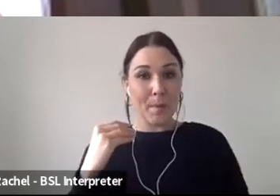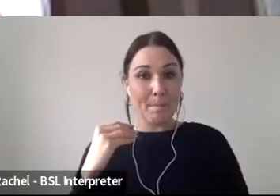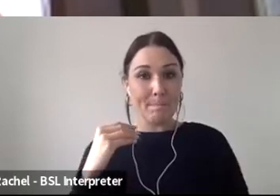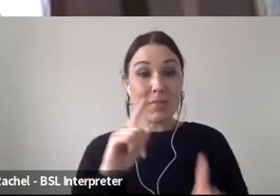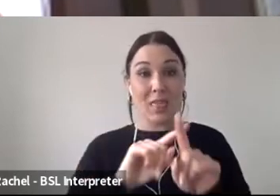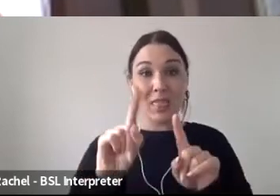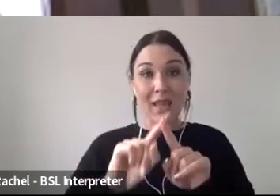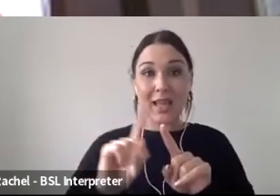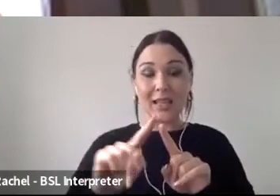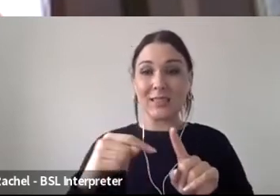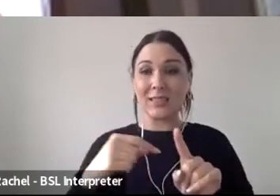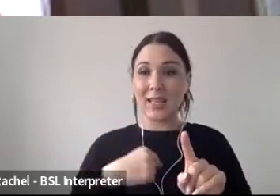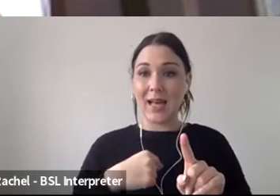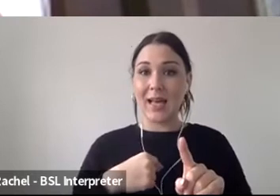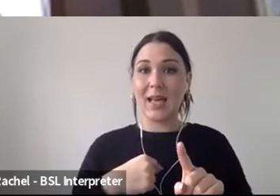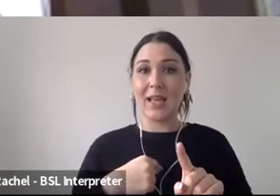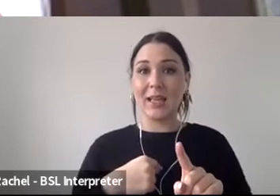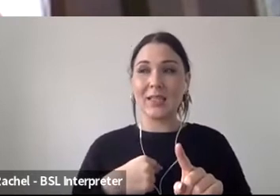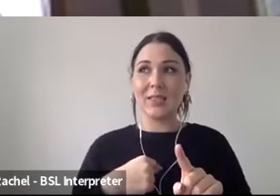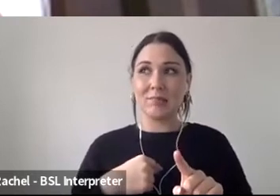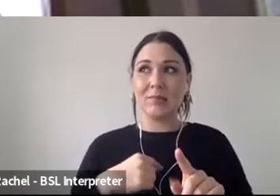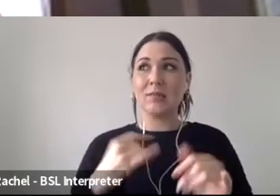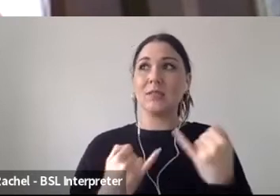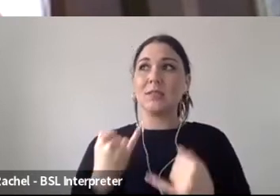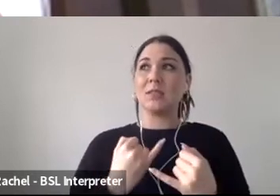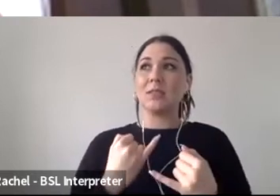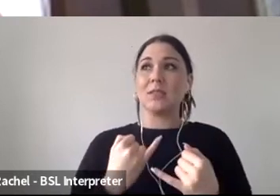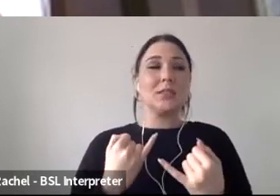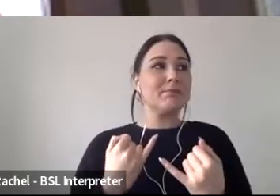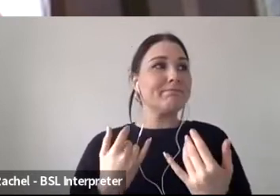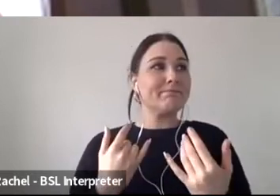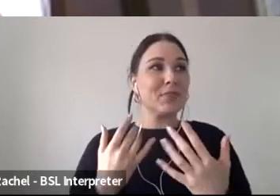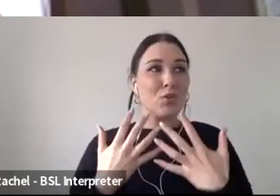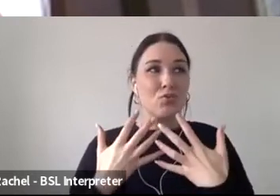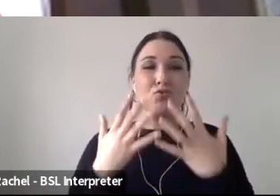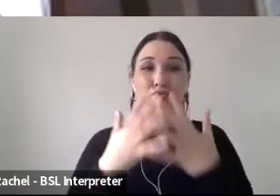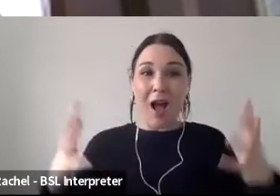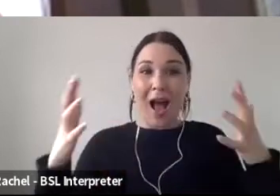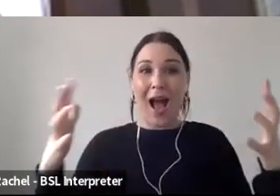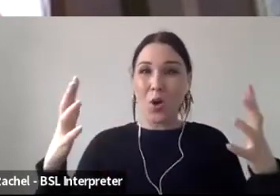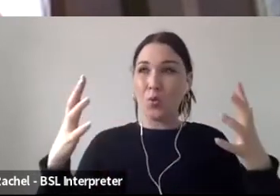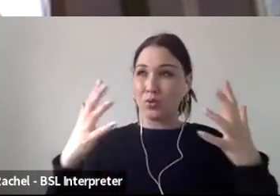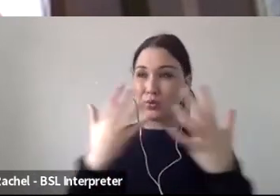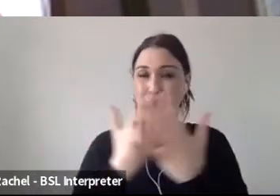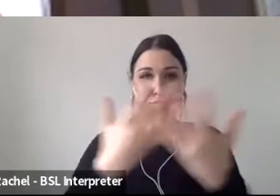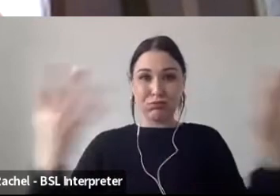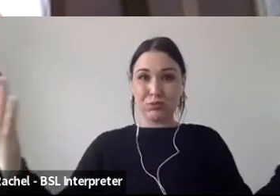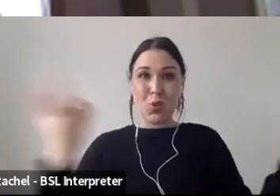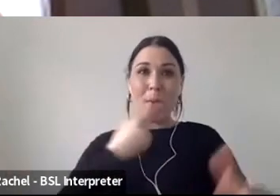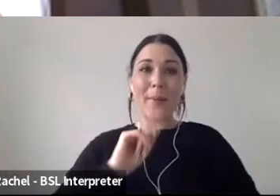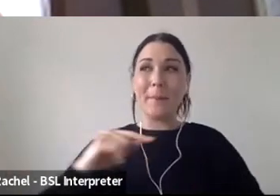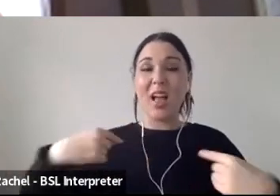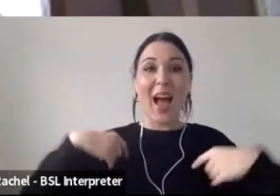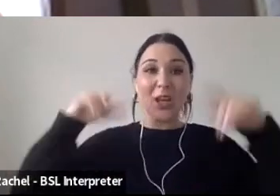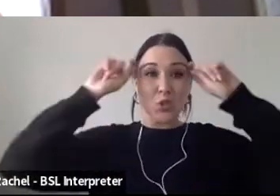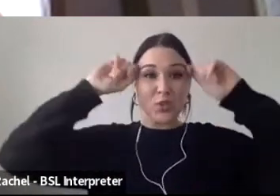accused of, in a crowded environment, was just switching off and just not being part of the conversation.